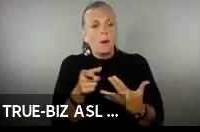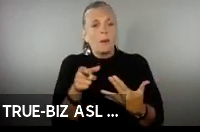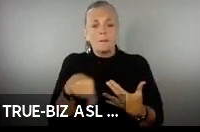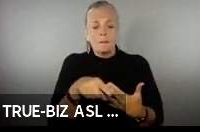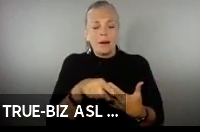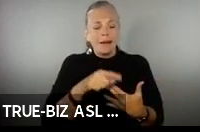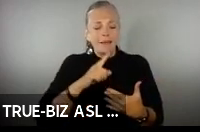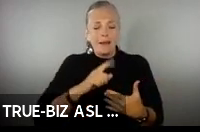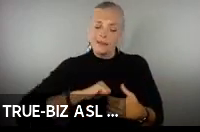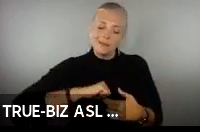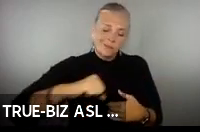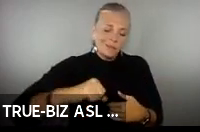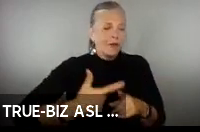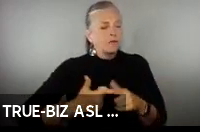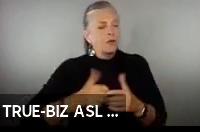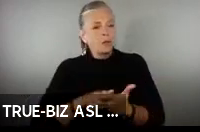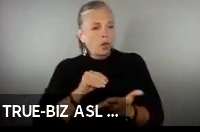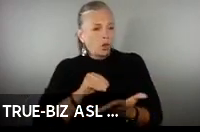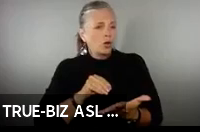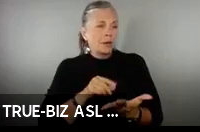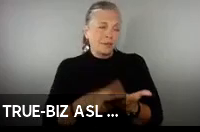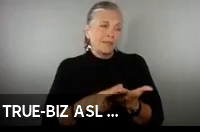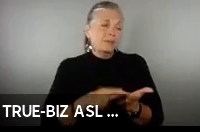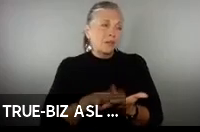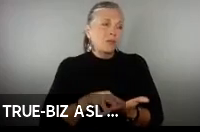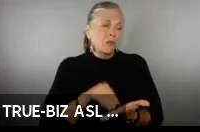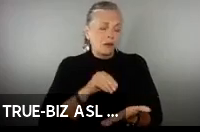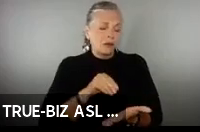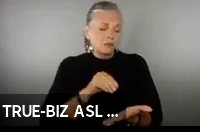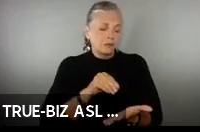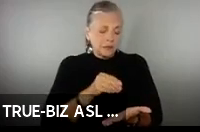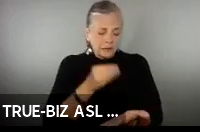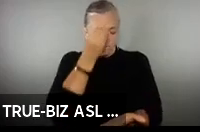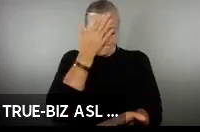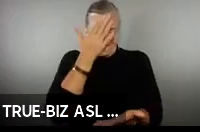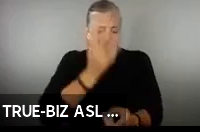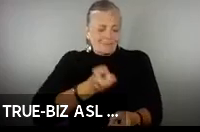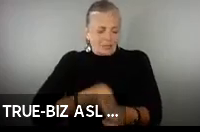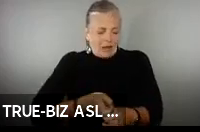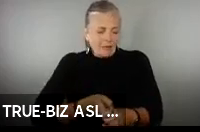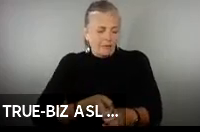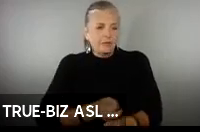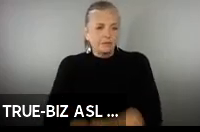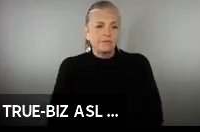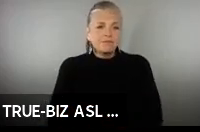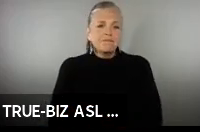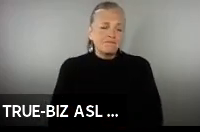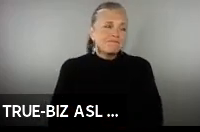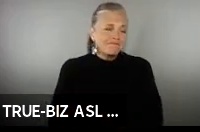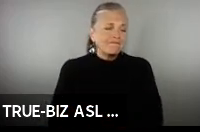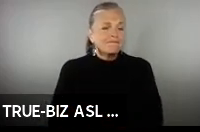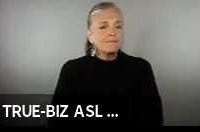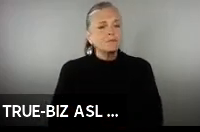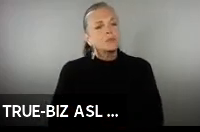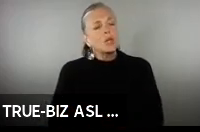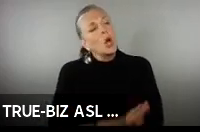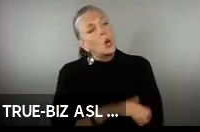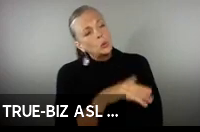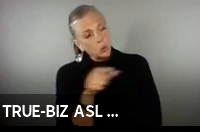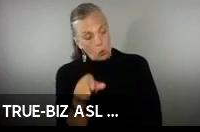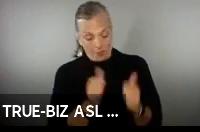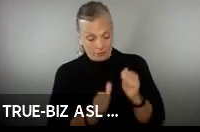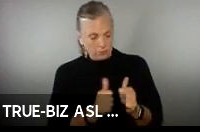learning, you know, even if the lessons could be a little, you know, tough. Absolutely. When they didn't need to be, you know, when they need. So this play,